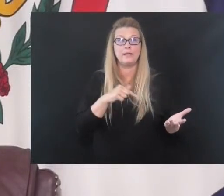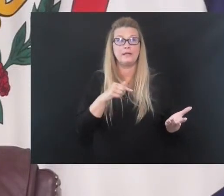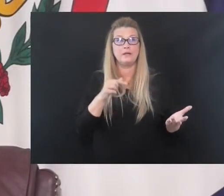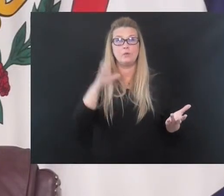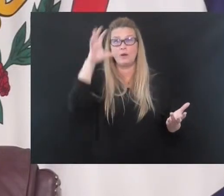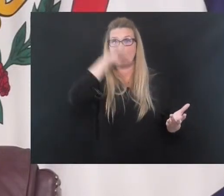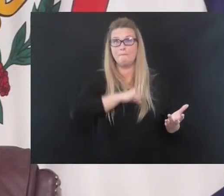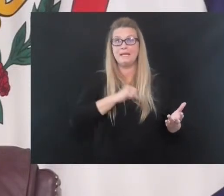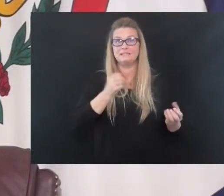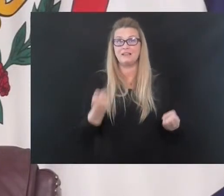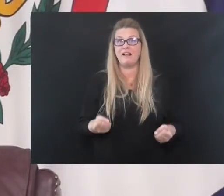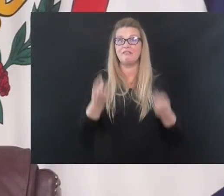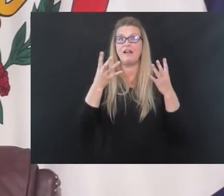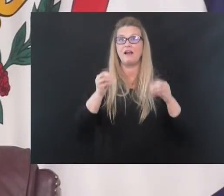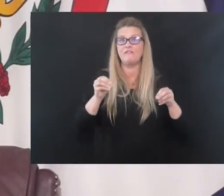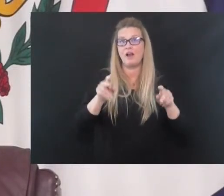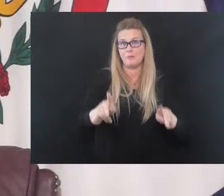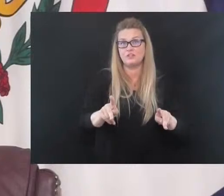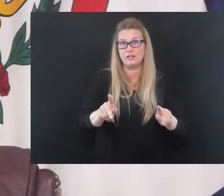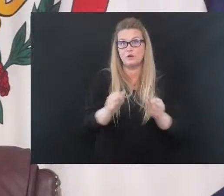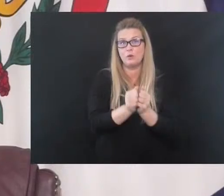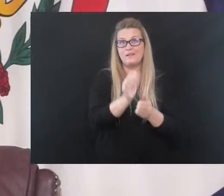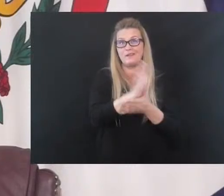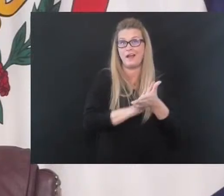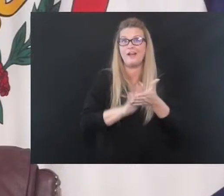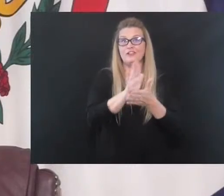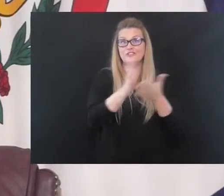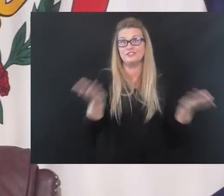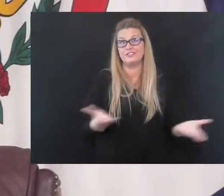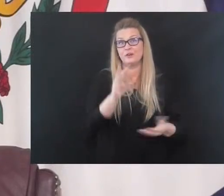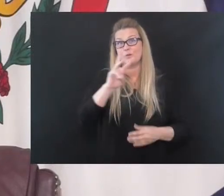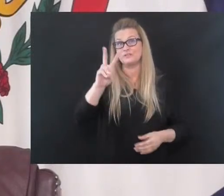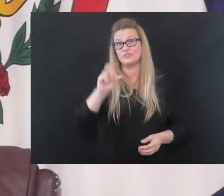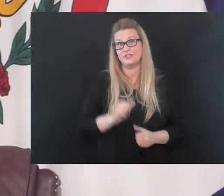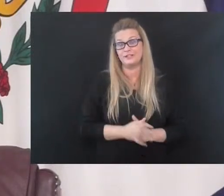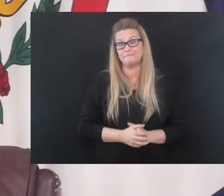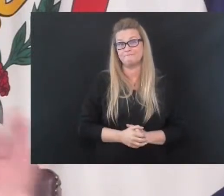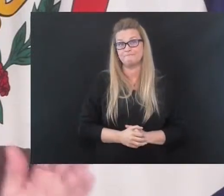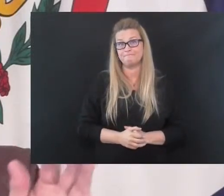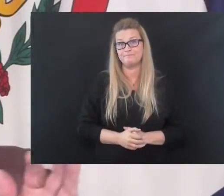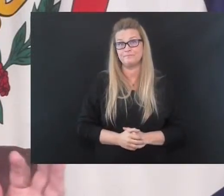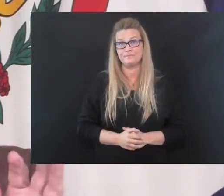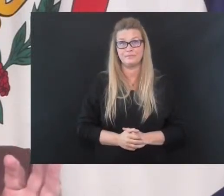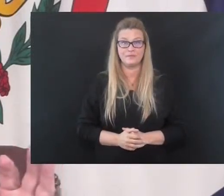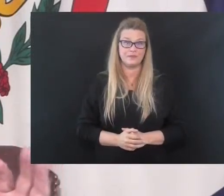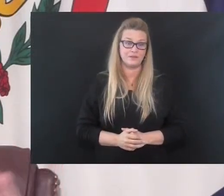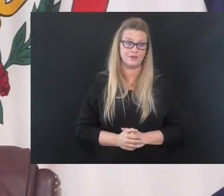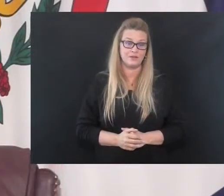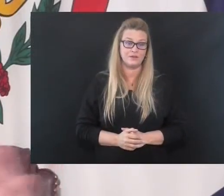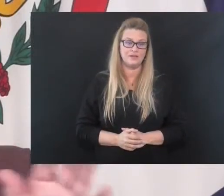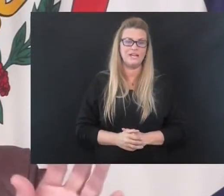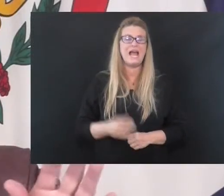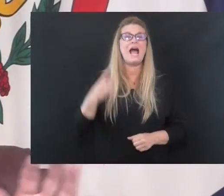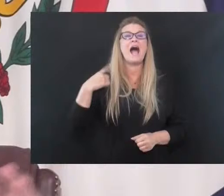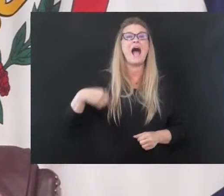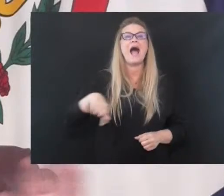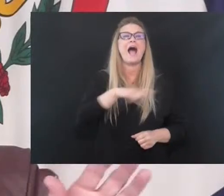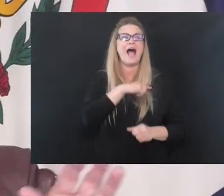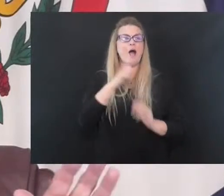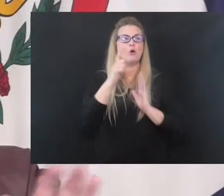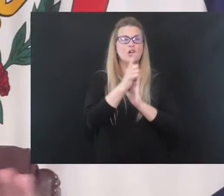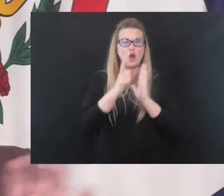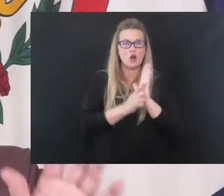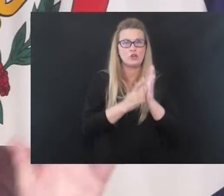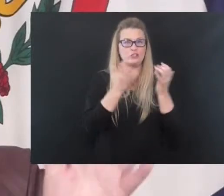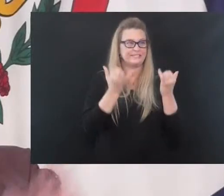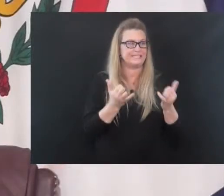miss a lot of opportunities with our colleges here in West Virginia. We're having our attorneys continue to review every